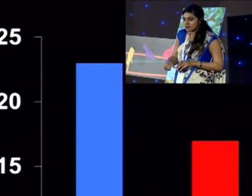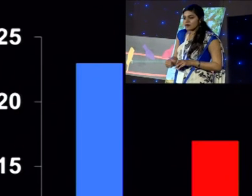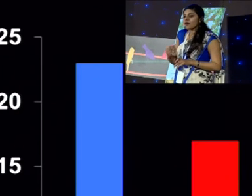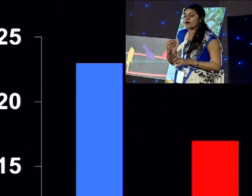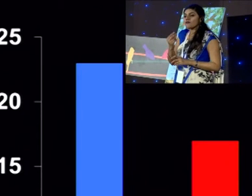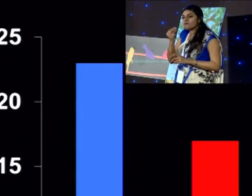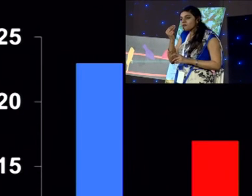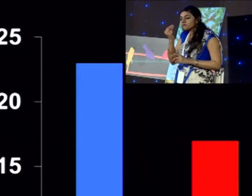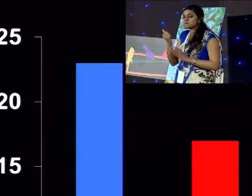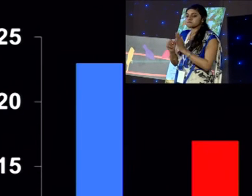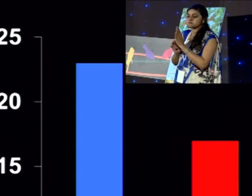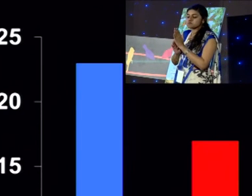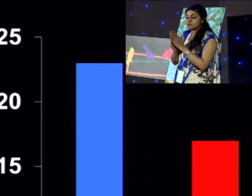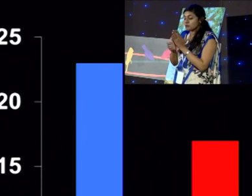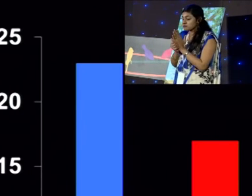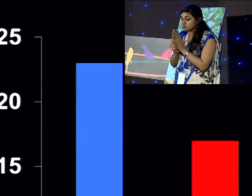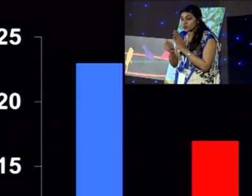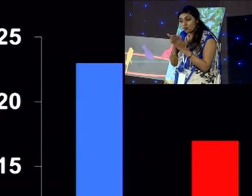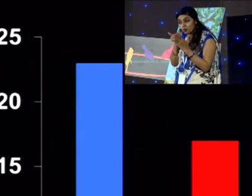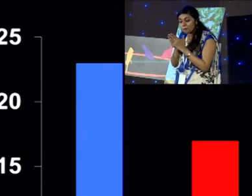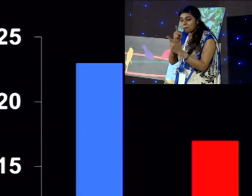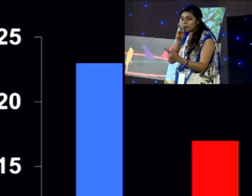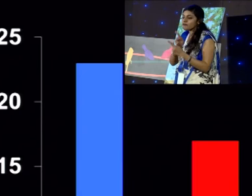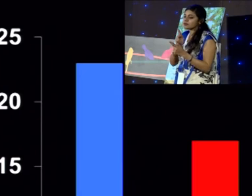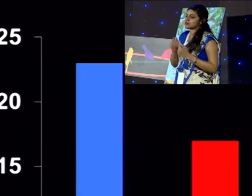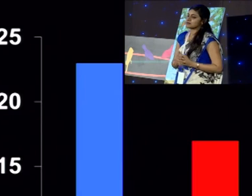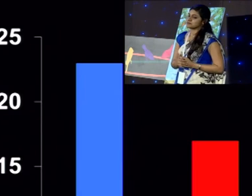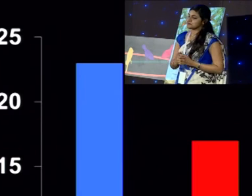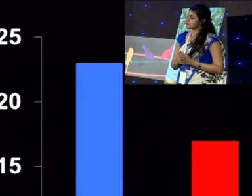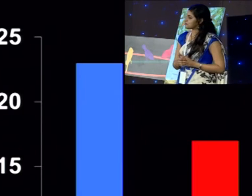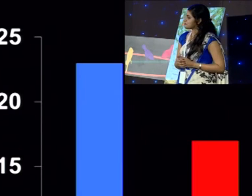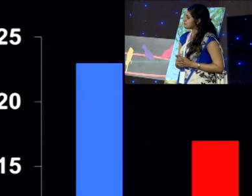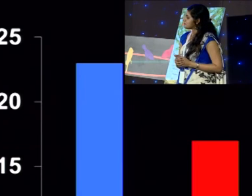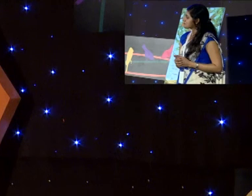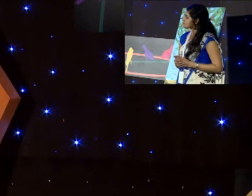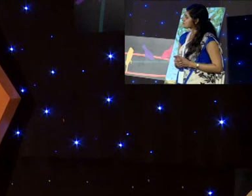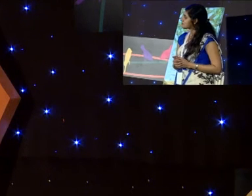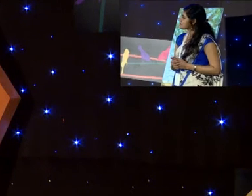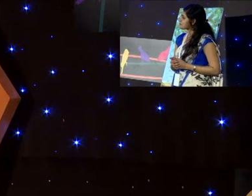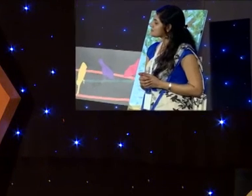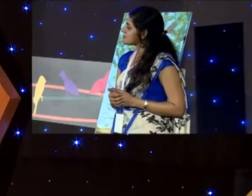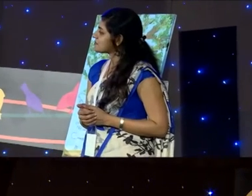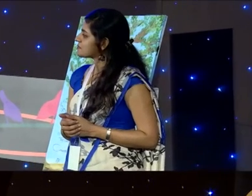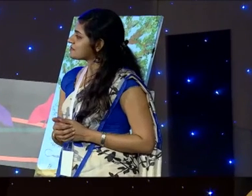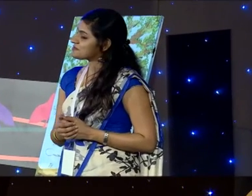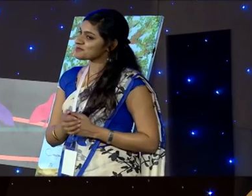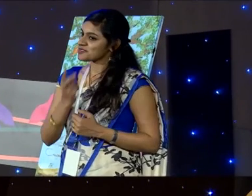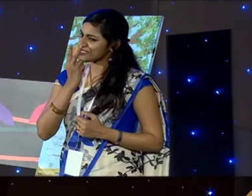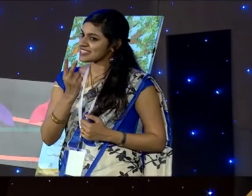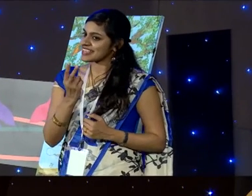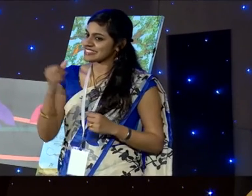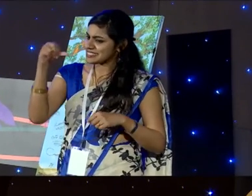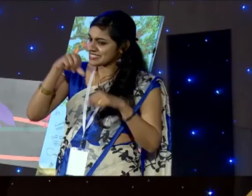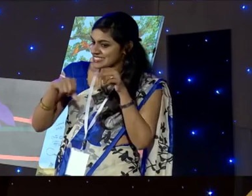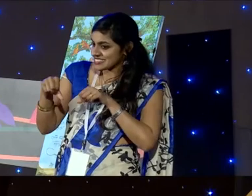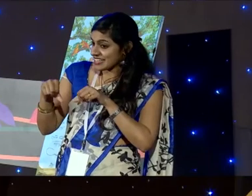than people in the general population in terms of number of autistic traits. So there is a connection between being a